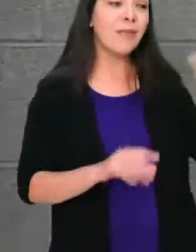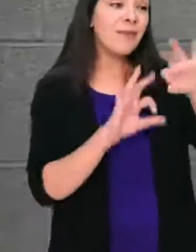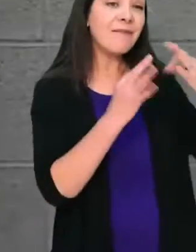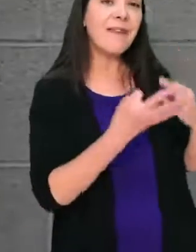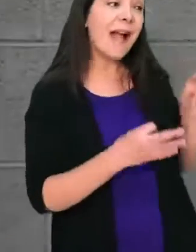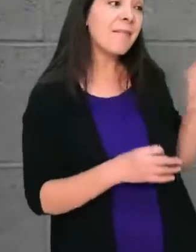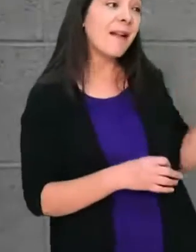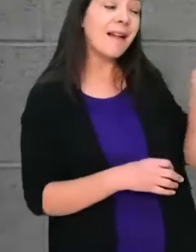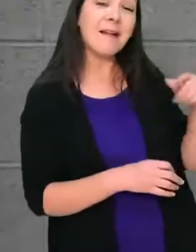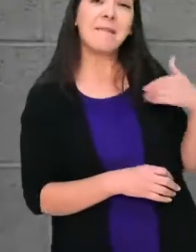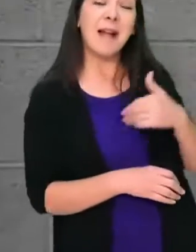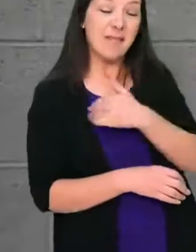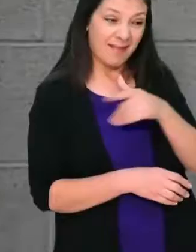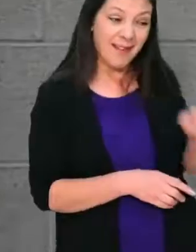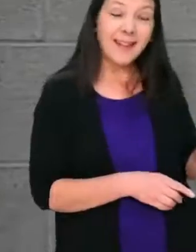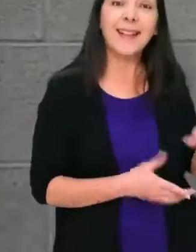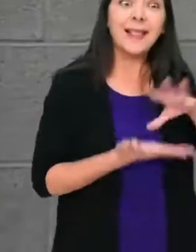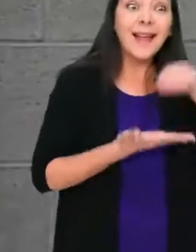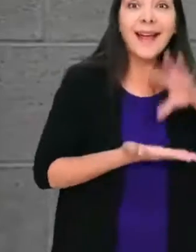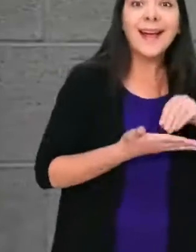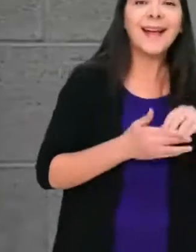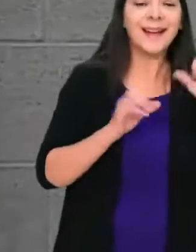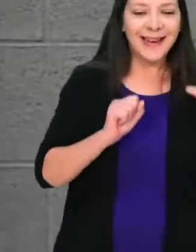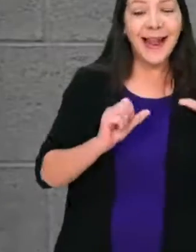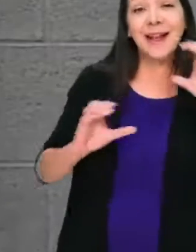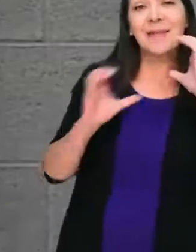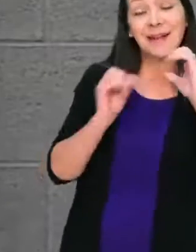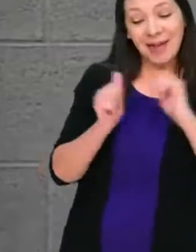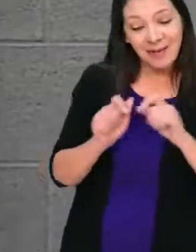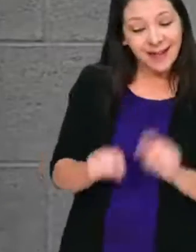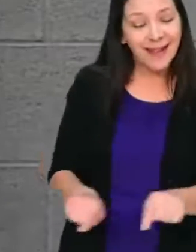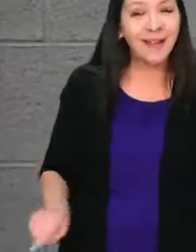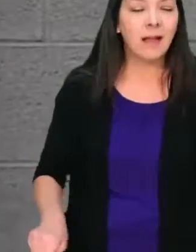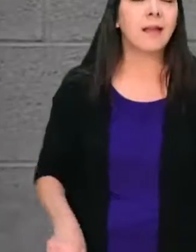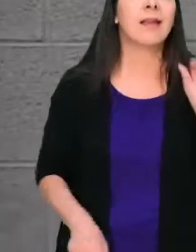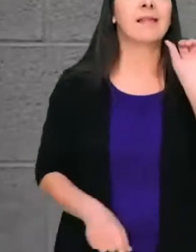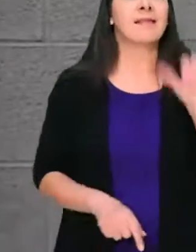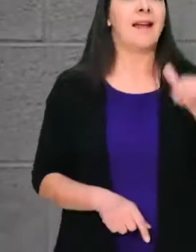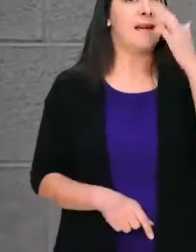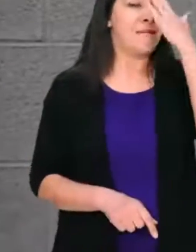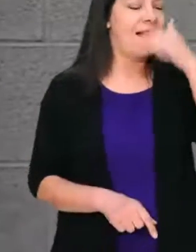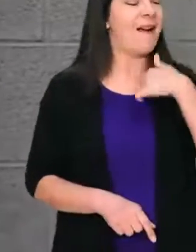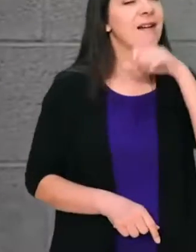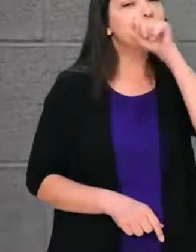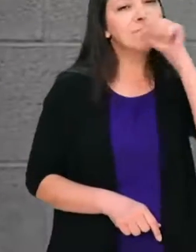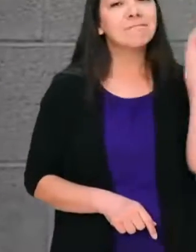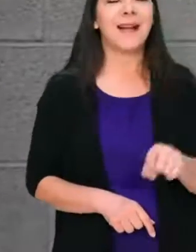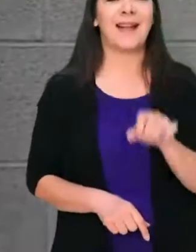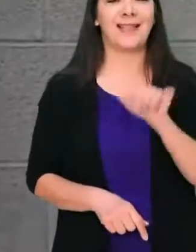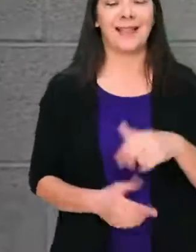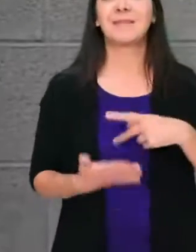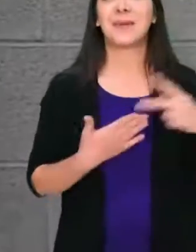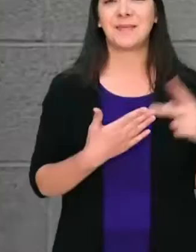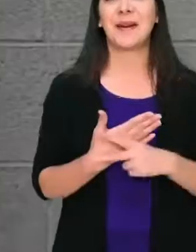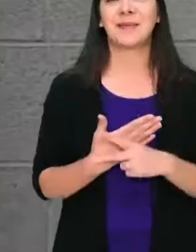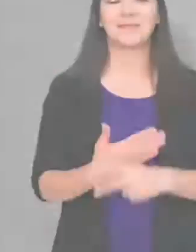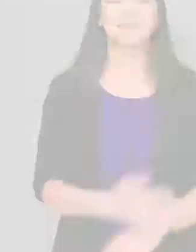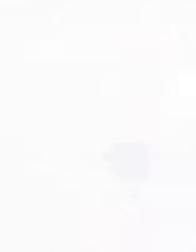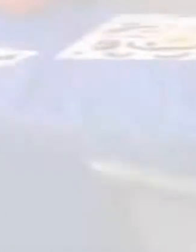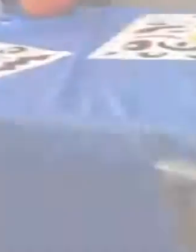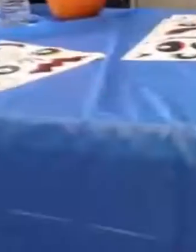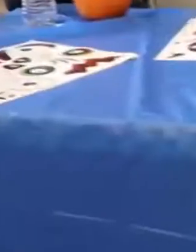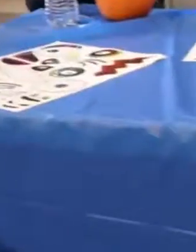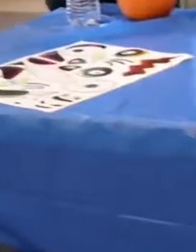family will also be able to communicate to Dawn, and that's what I appreciate about the program.